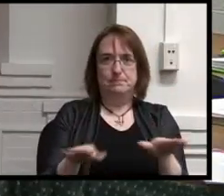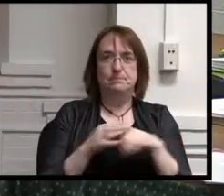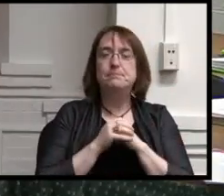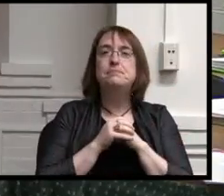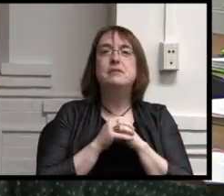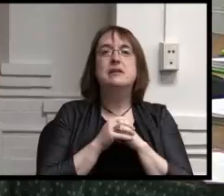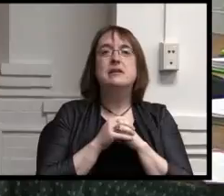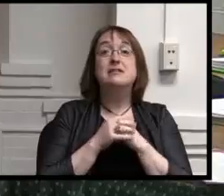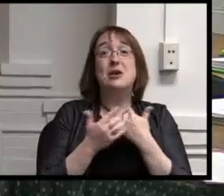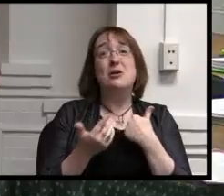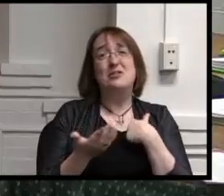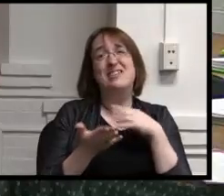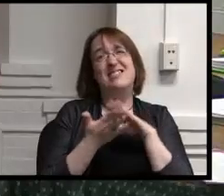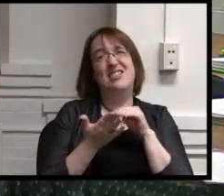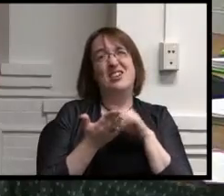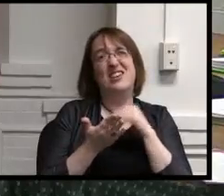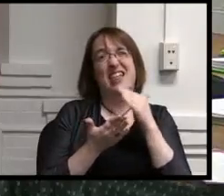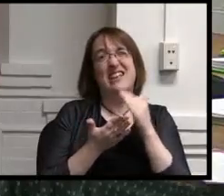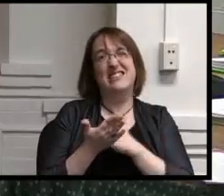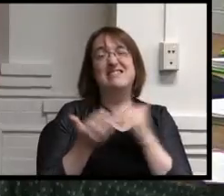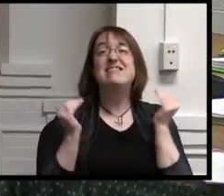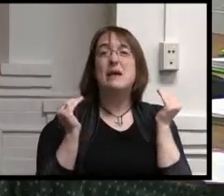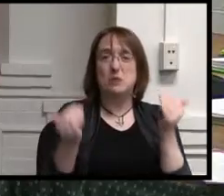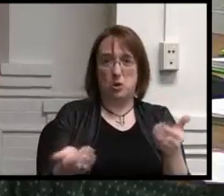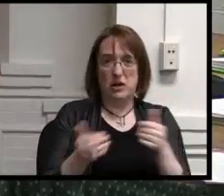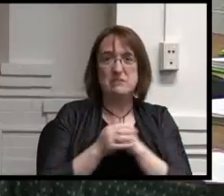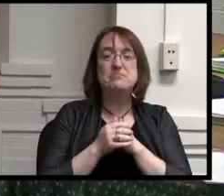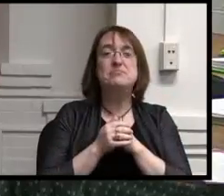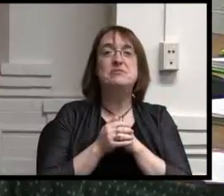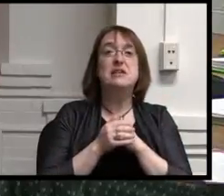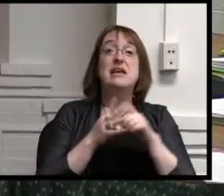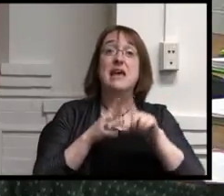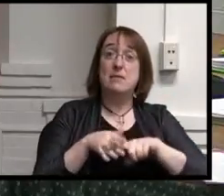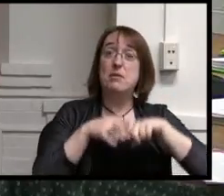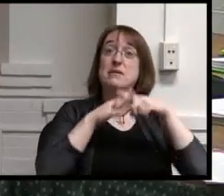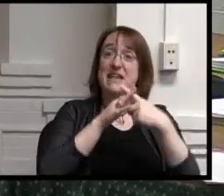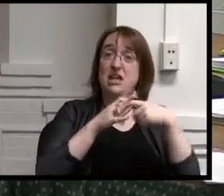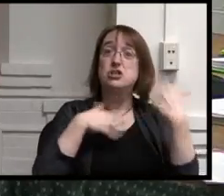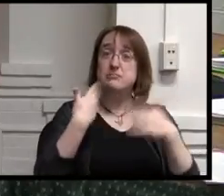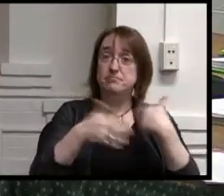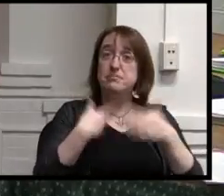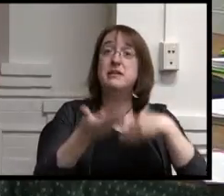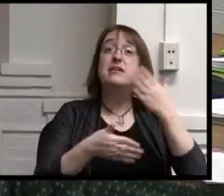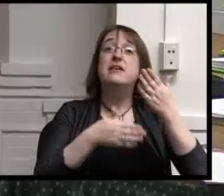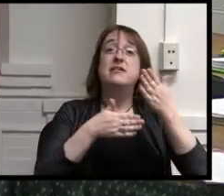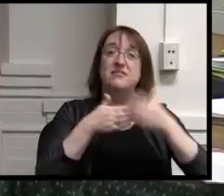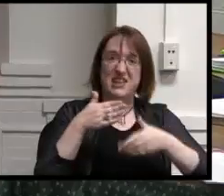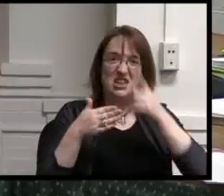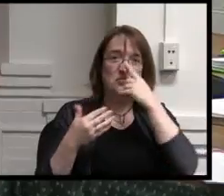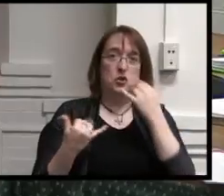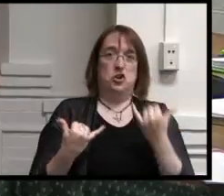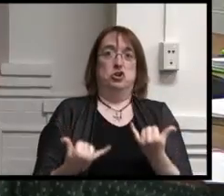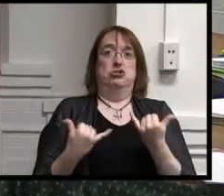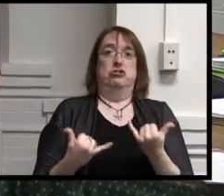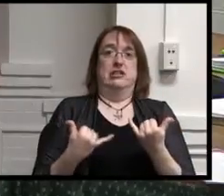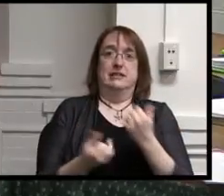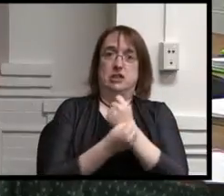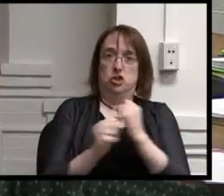chalked that up to lessons learned and kept moving forward. We finished the implementation of the urgently needed